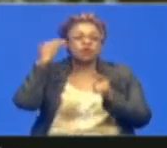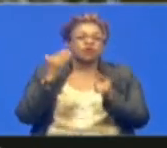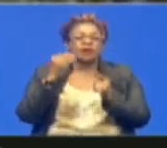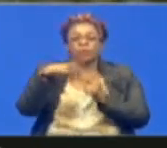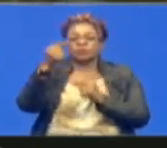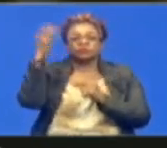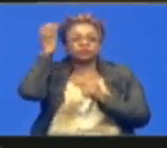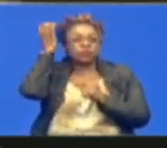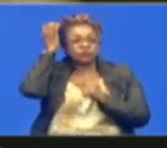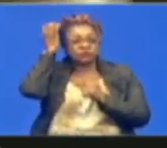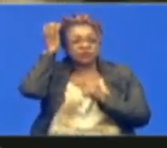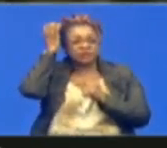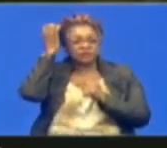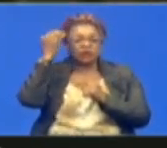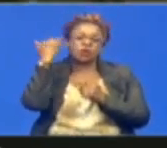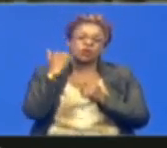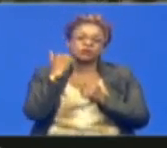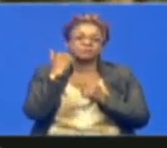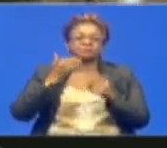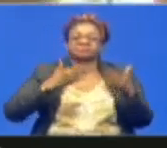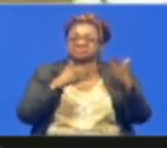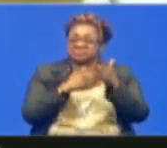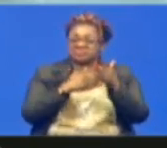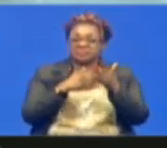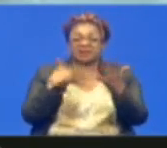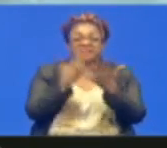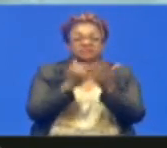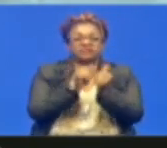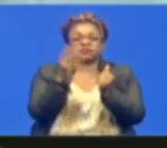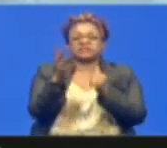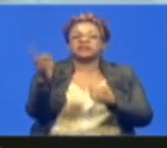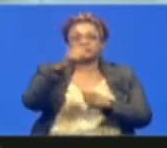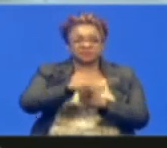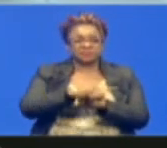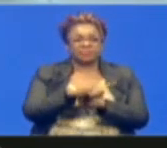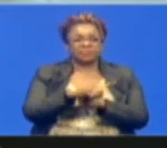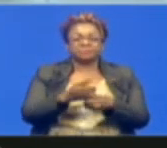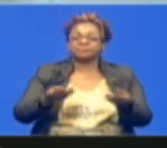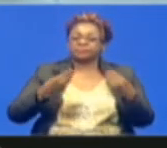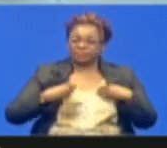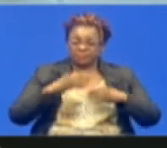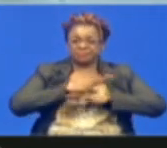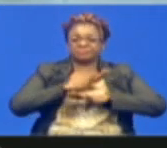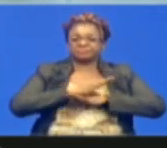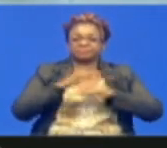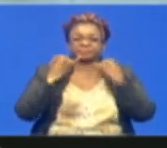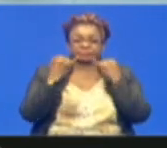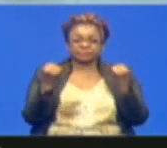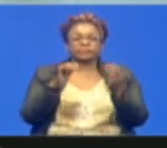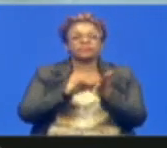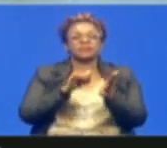in Eldoret to get an injunction barring his arrest at least for 10 days. He has given us enough information that will require us